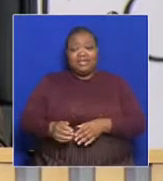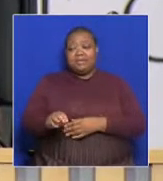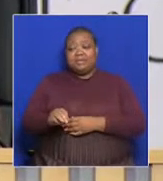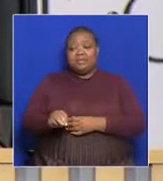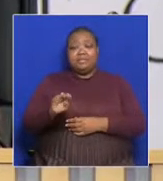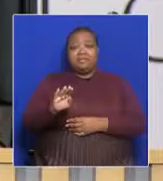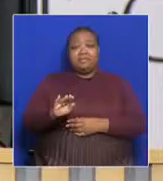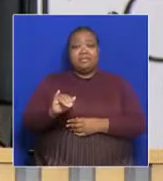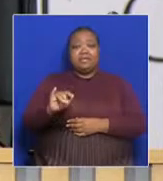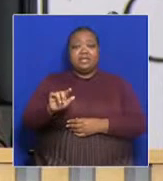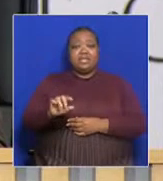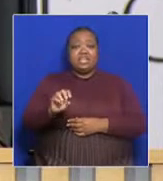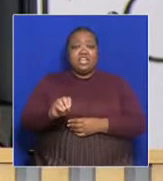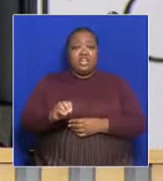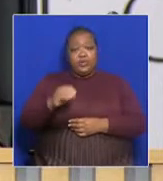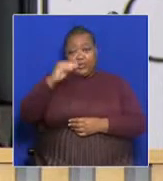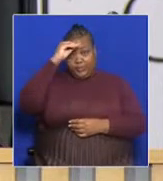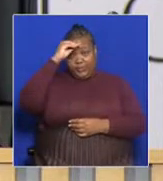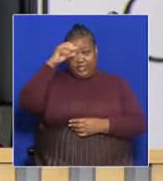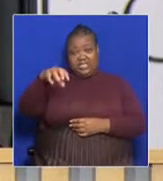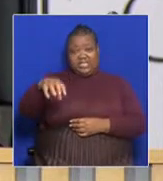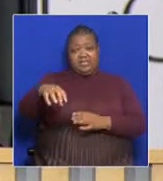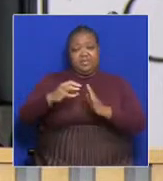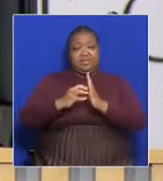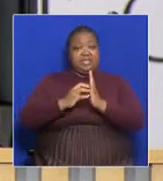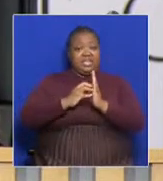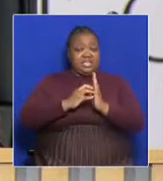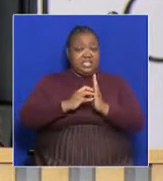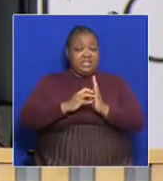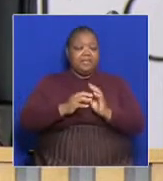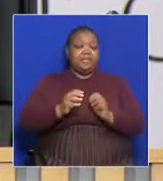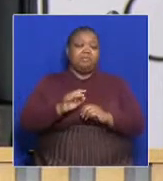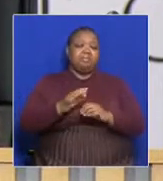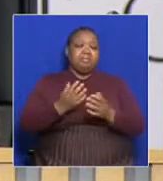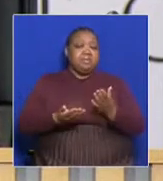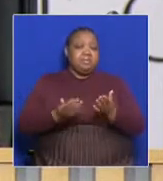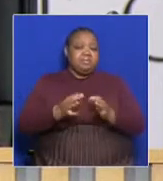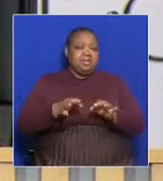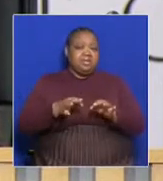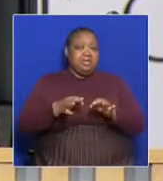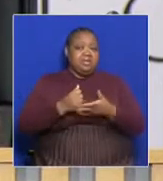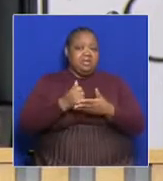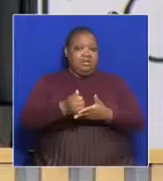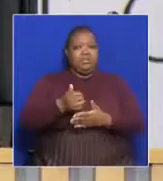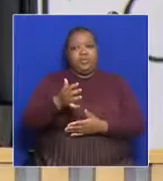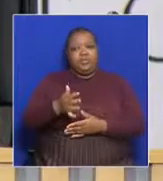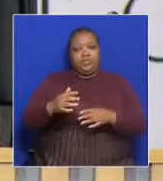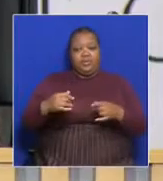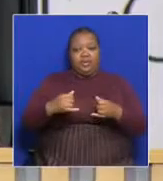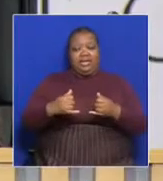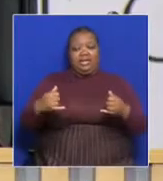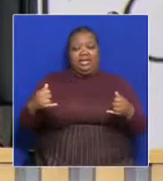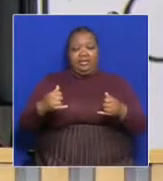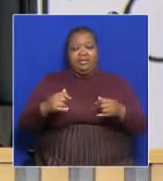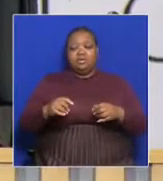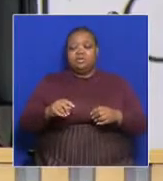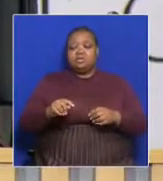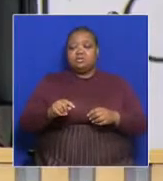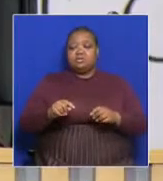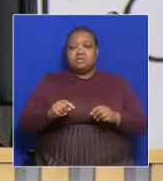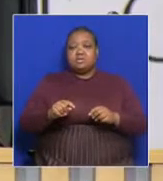you a practical example, Chair. Maybe it will help shed some light. I think it was 900 and something kilos that was seized in their